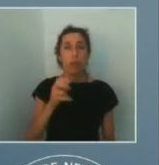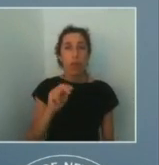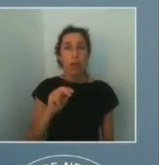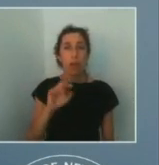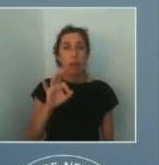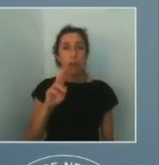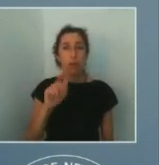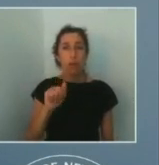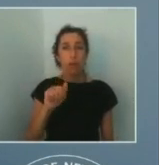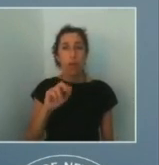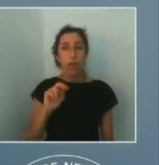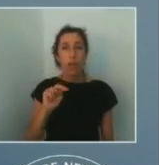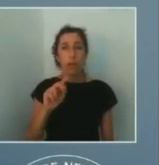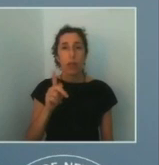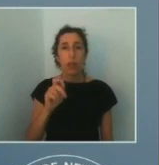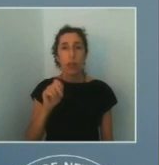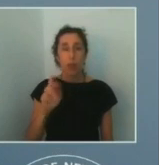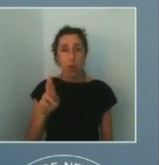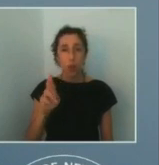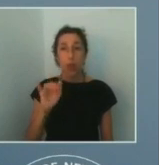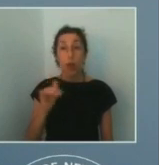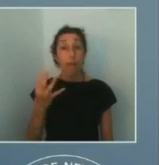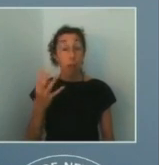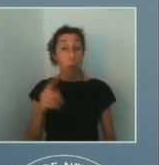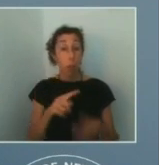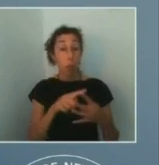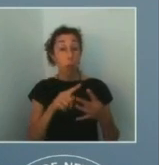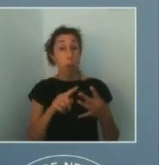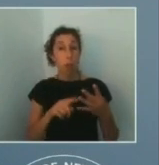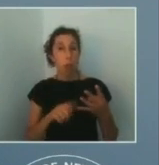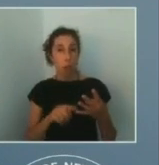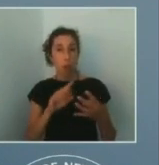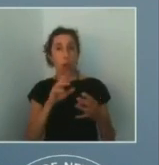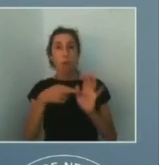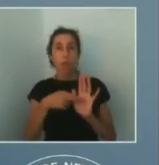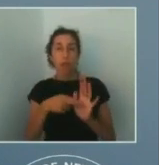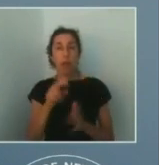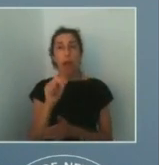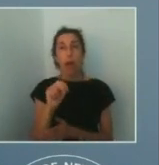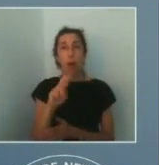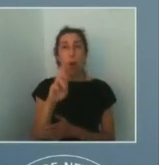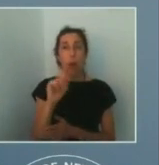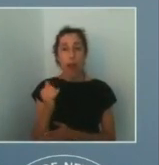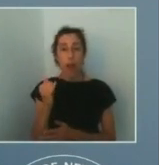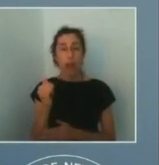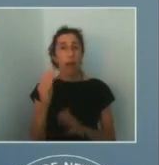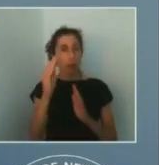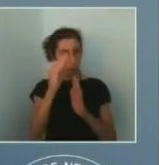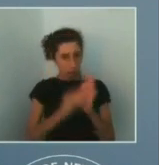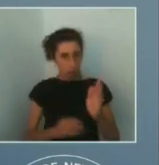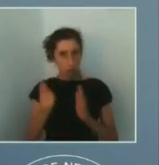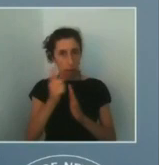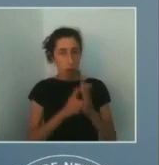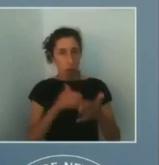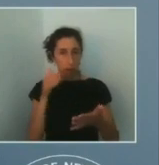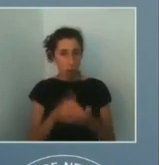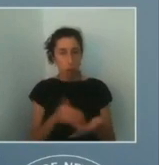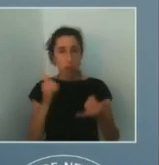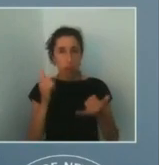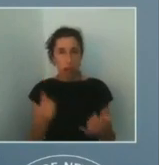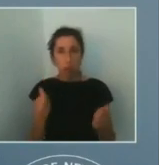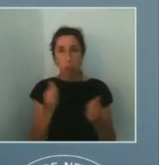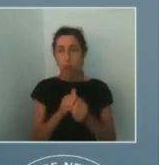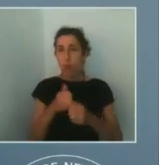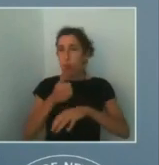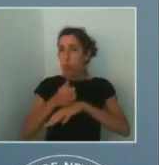and maybe wherever you are, you'll sort of drive into a better cell area. I will, yes. Sorry about that. Oh, we can actually hear